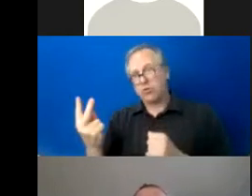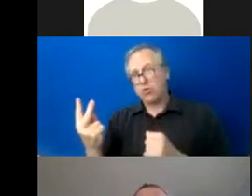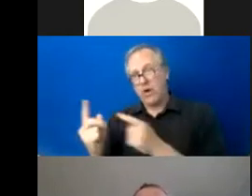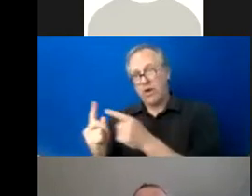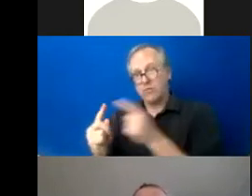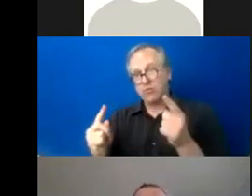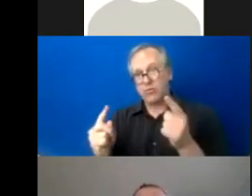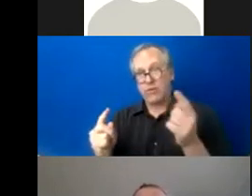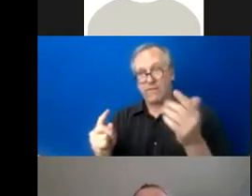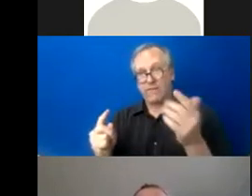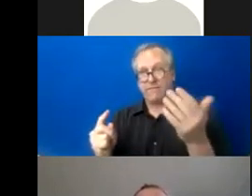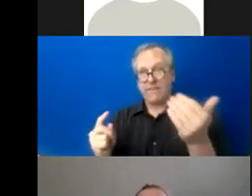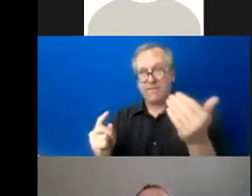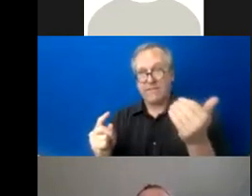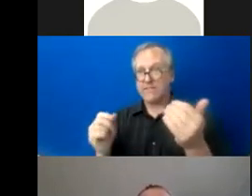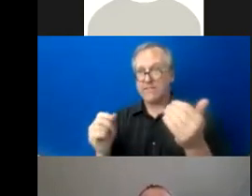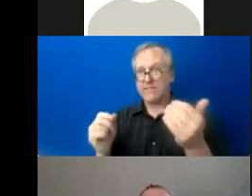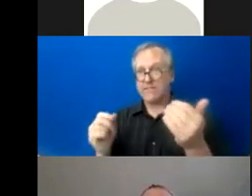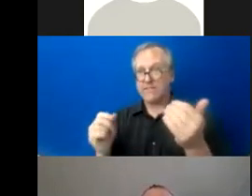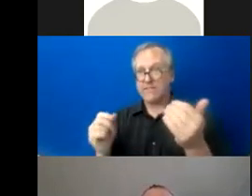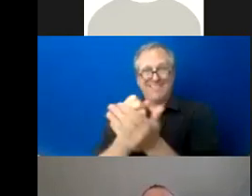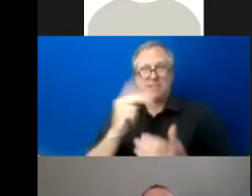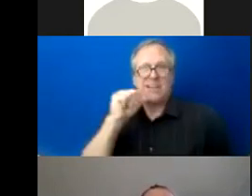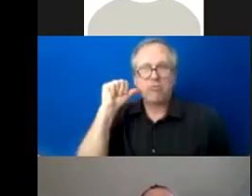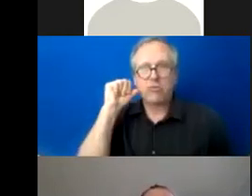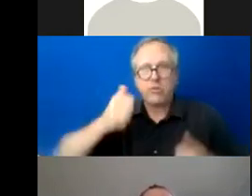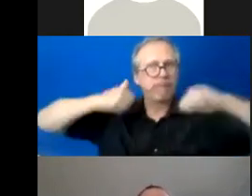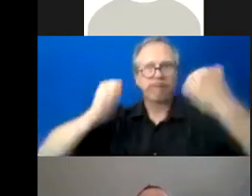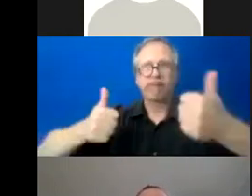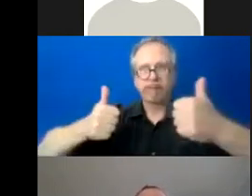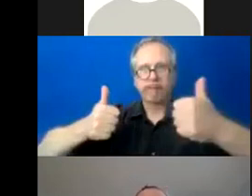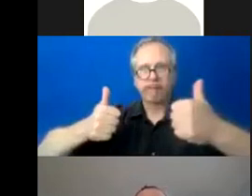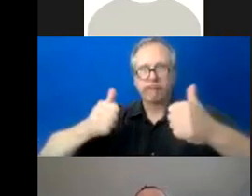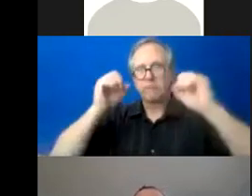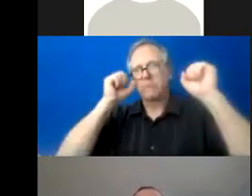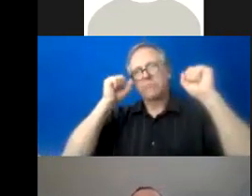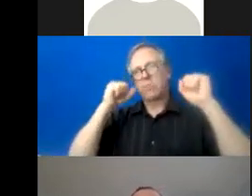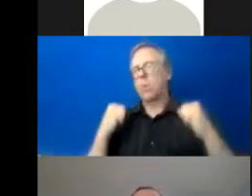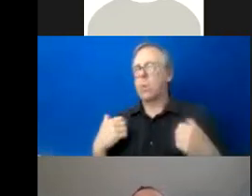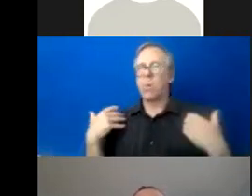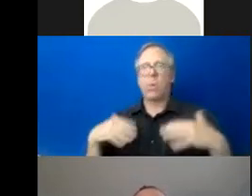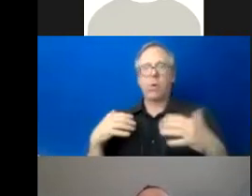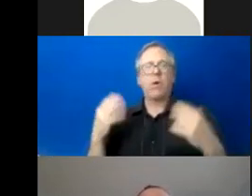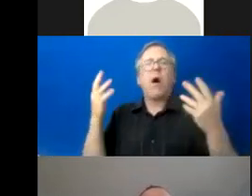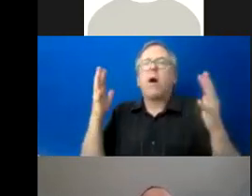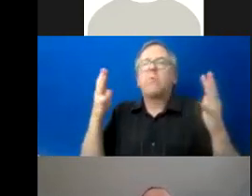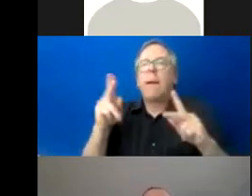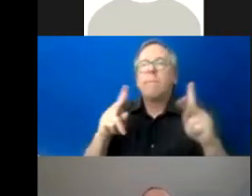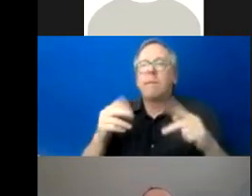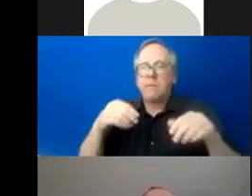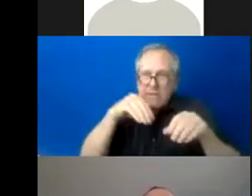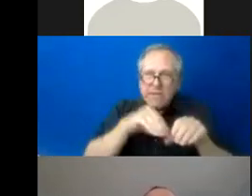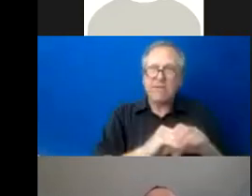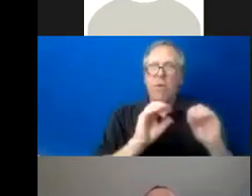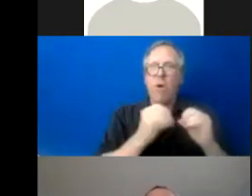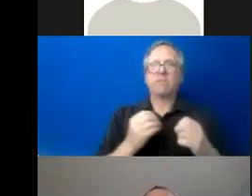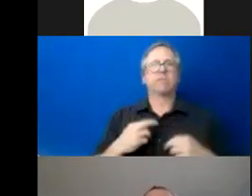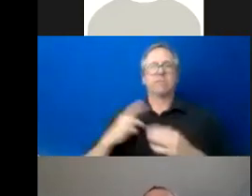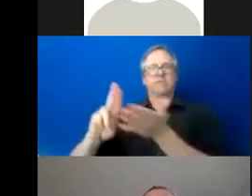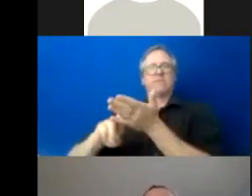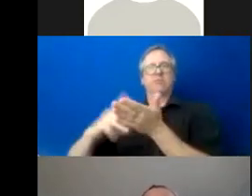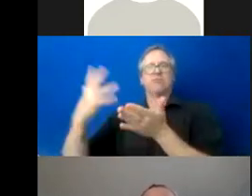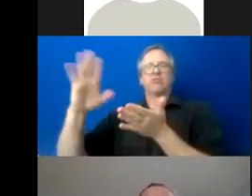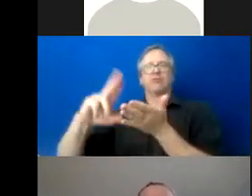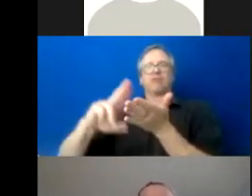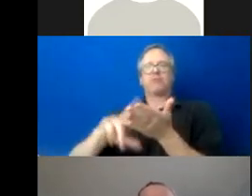of yesterday, which is amazing. And I've already had people come into the office today telling me they registered their kids. You know, we have some clinics coming